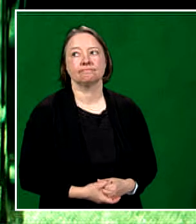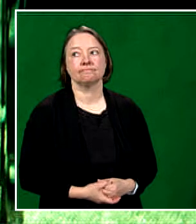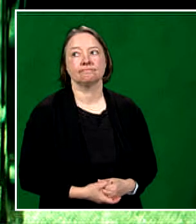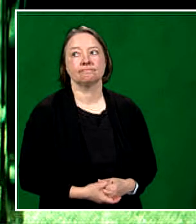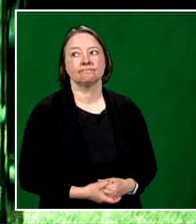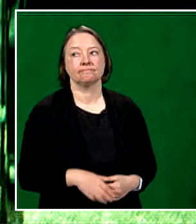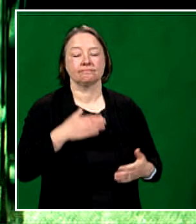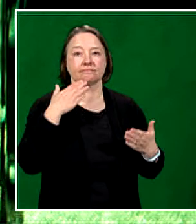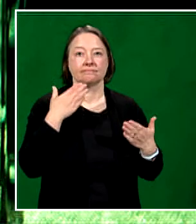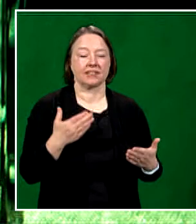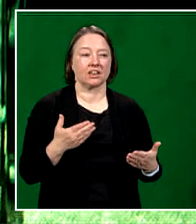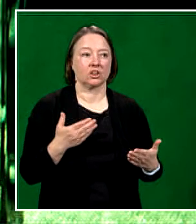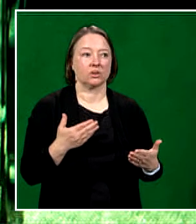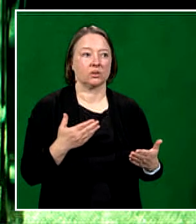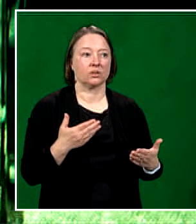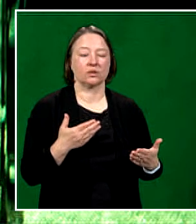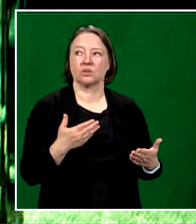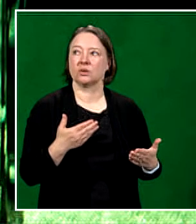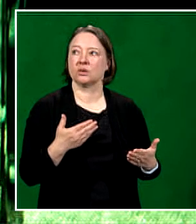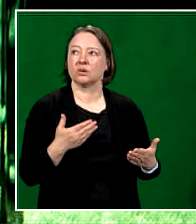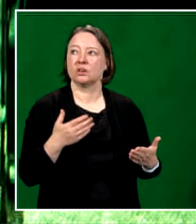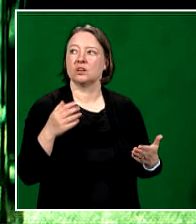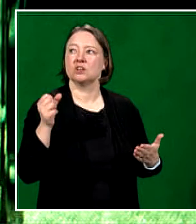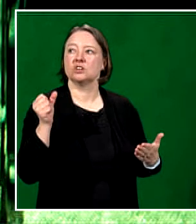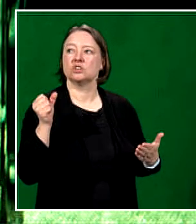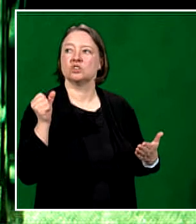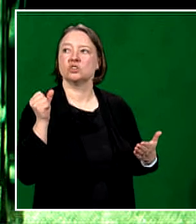Thank you. So